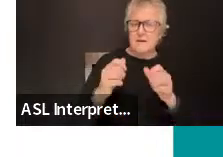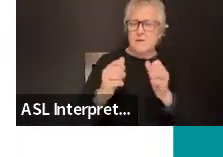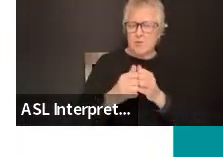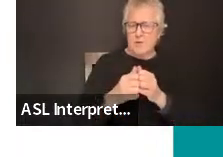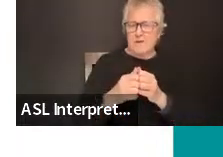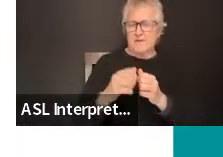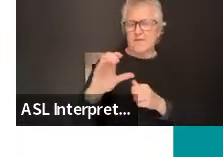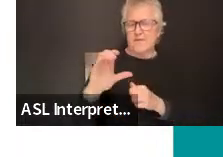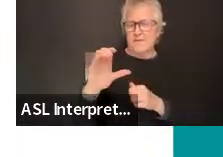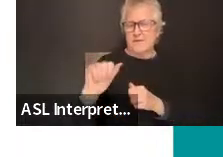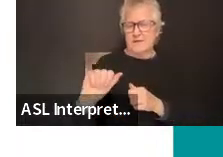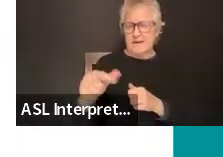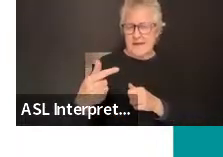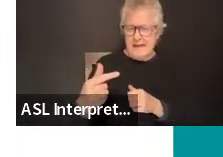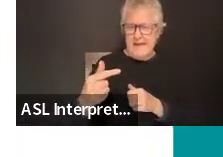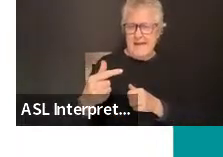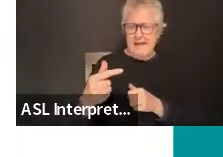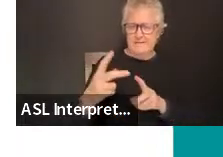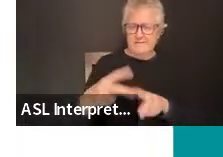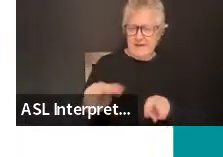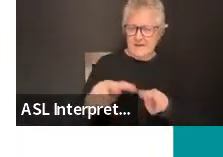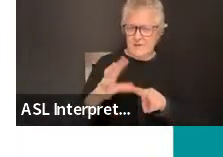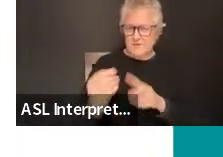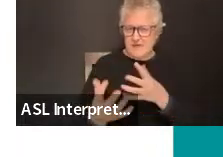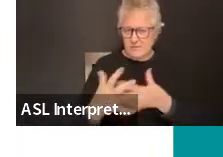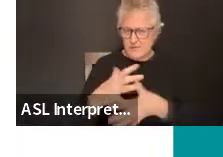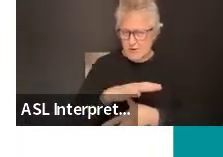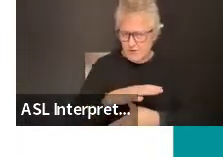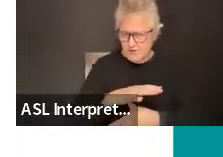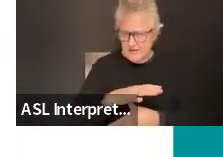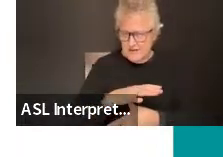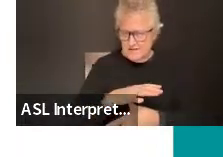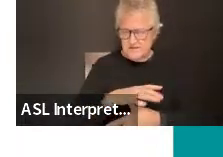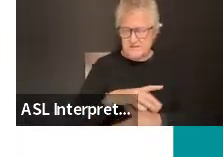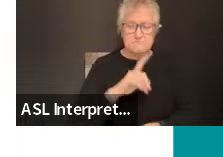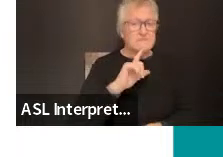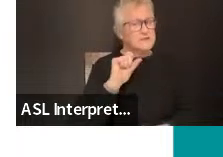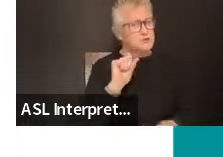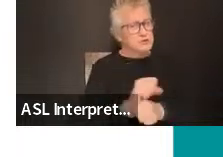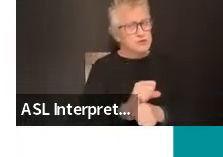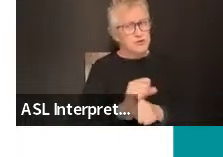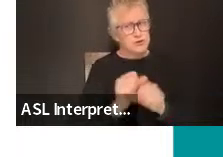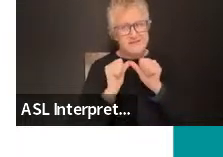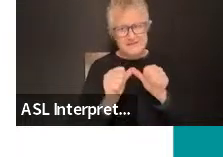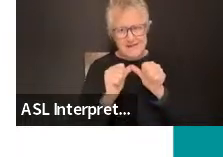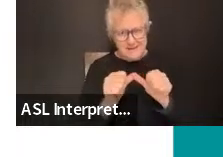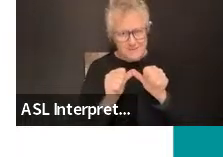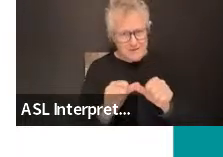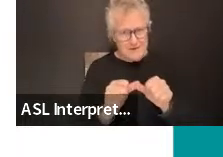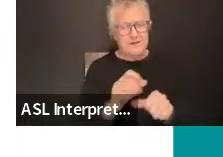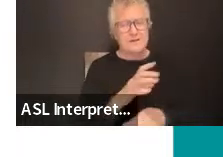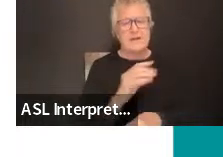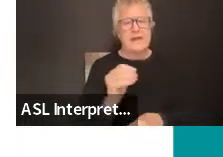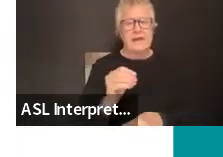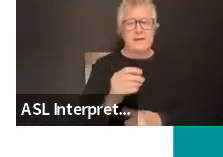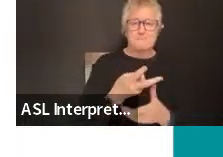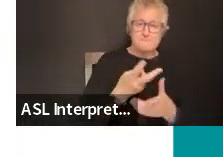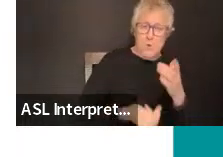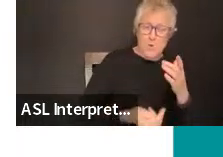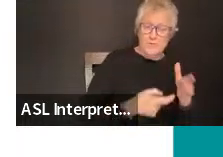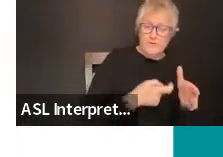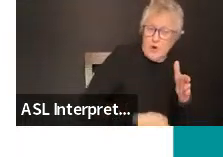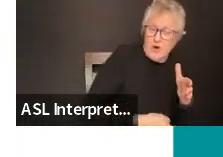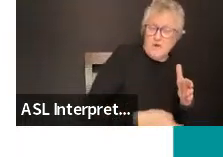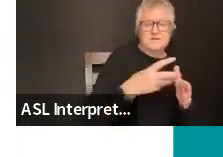include historically marginalized communities, connect the program vision to rewilding and nature, and again,